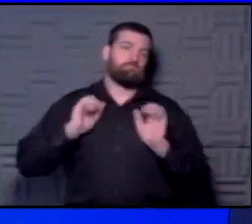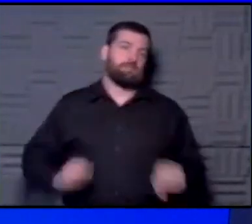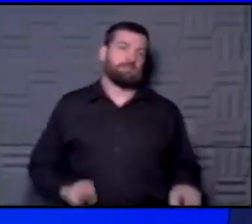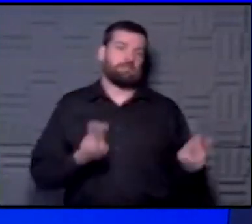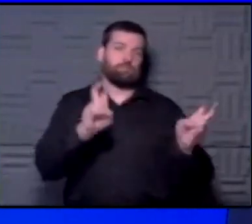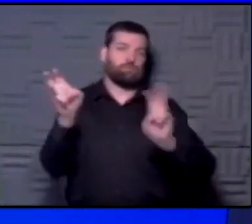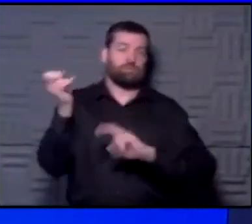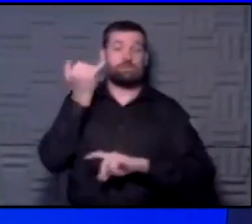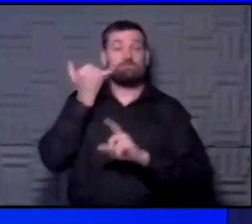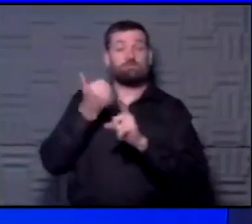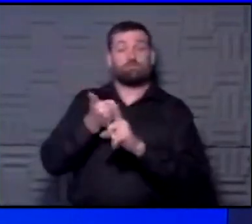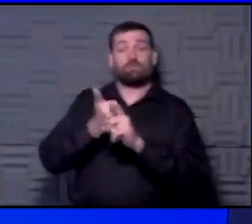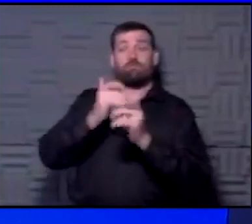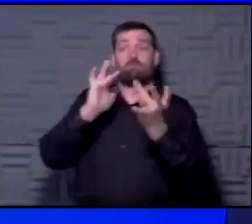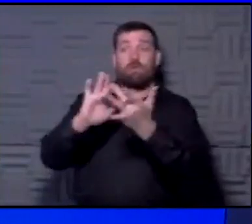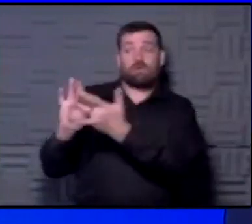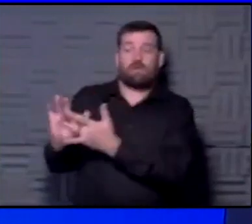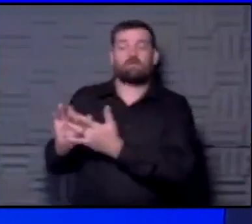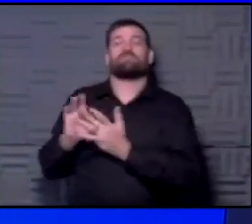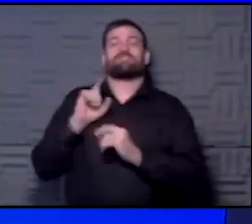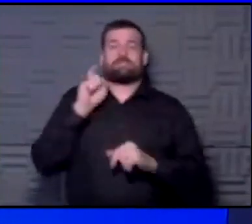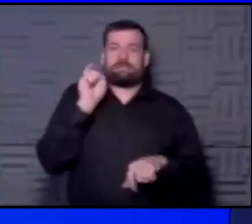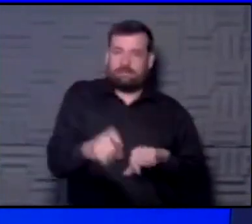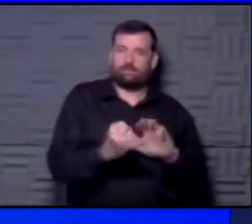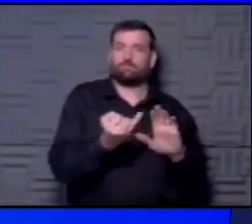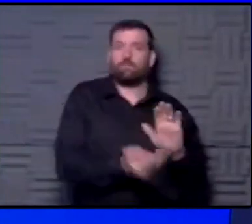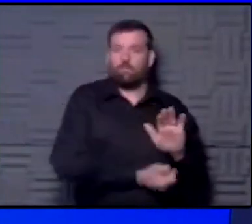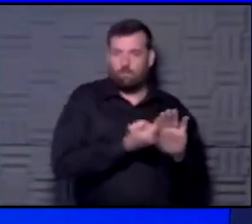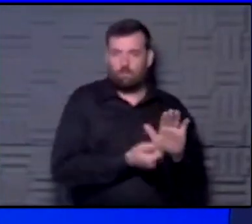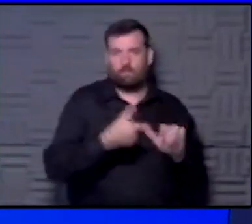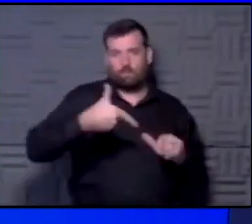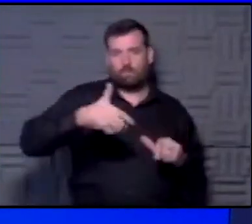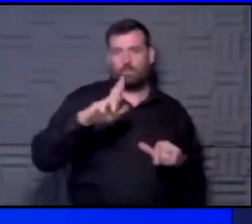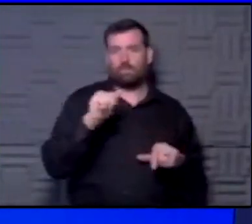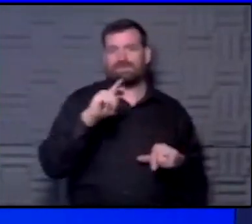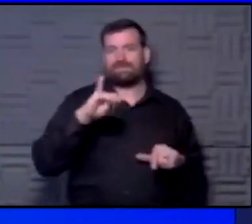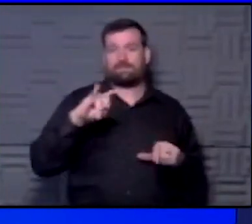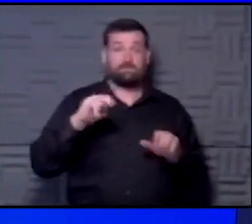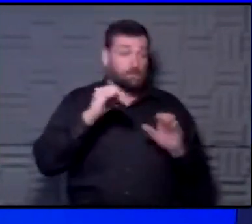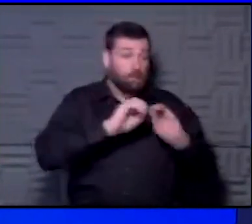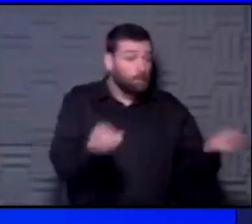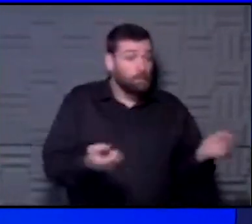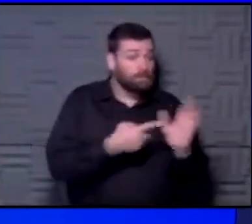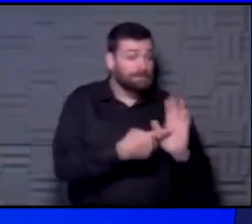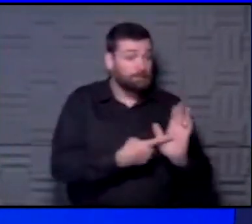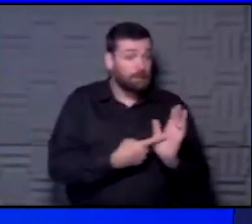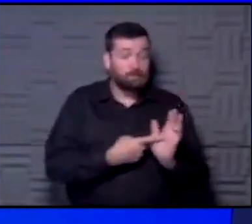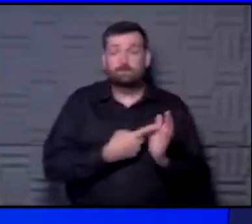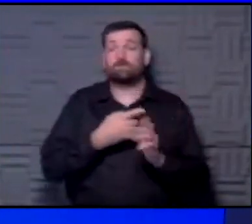are a contact, you still need to quarantine, because even if you are asymptomatic and you go get a test and that's negative, that does